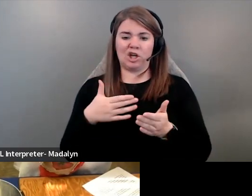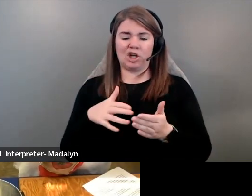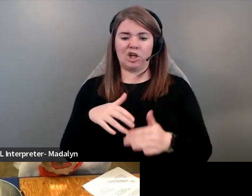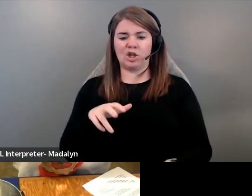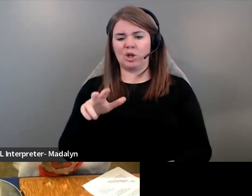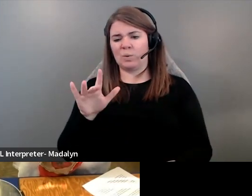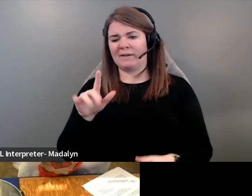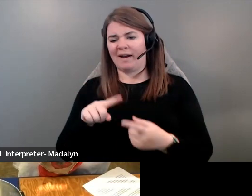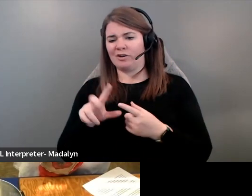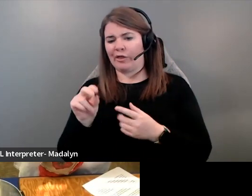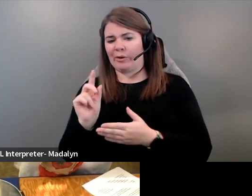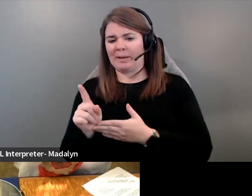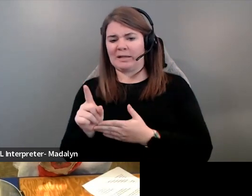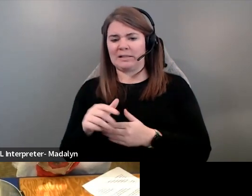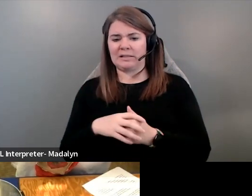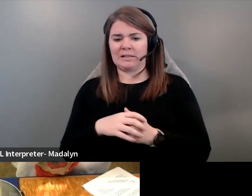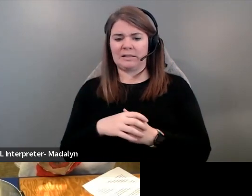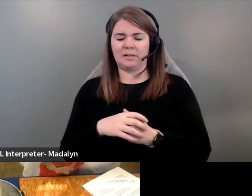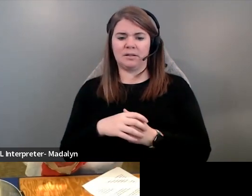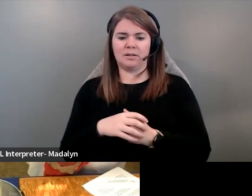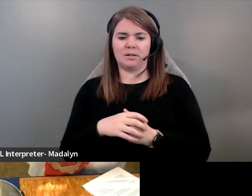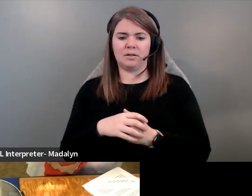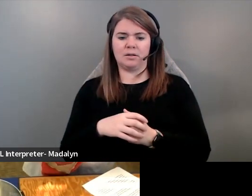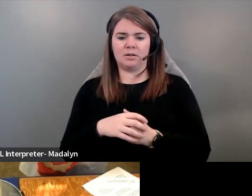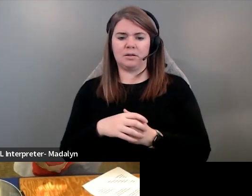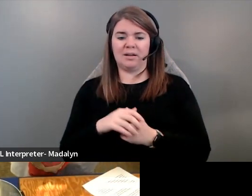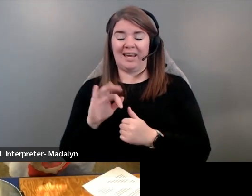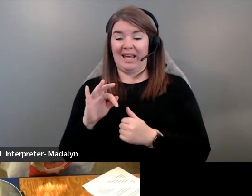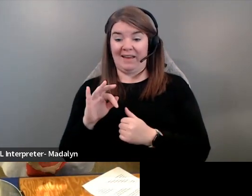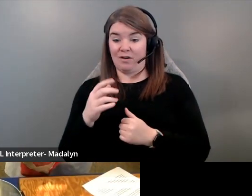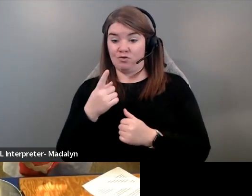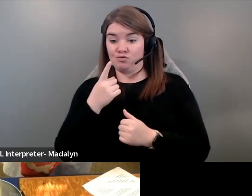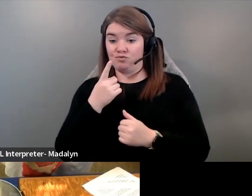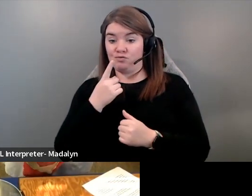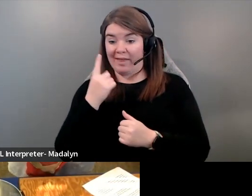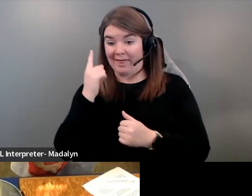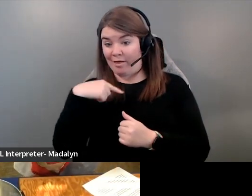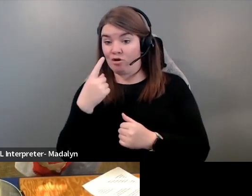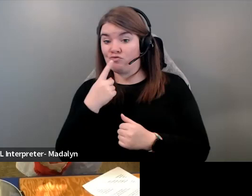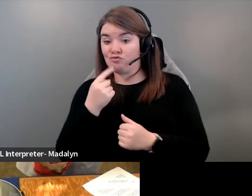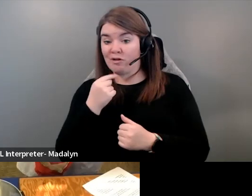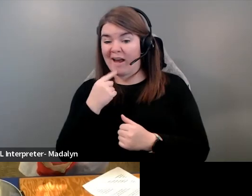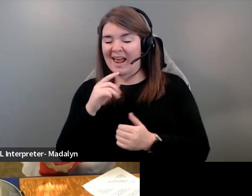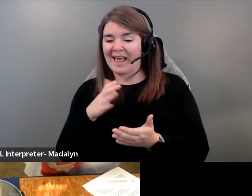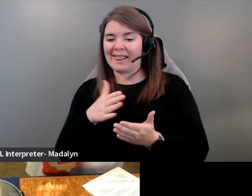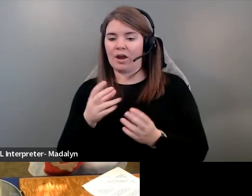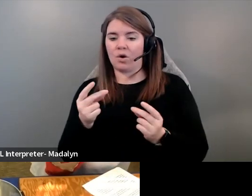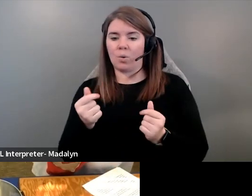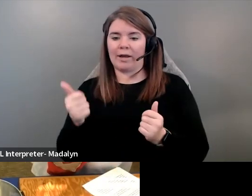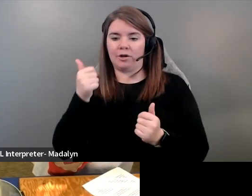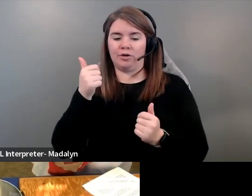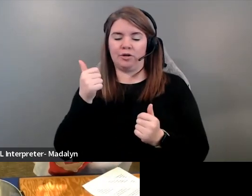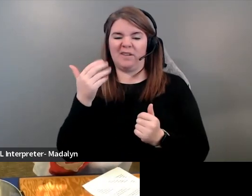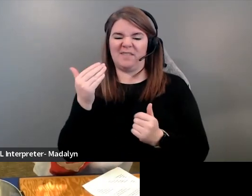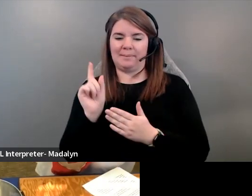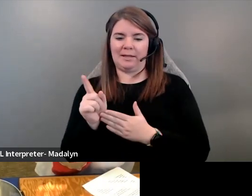version that doesn't have the casein on it, and those cook in about 15 minutes, so you can try different kinds of lentils. They have